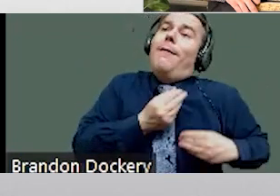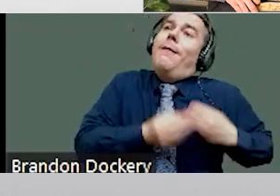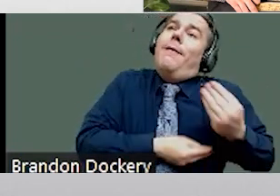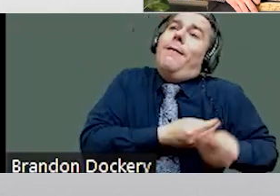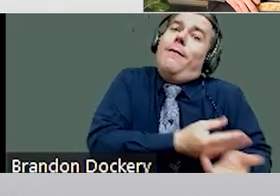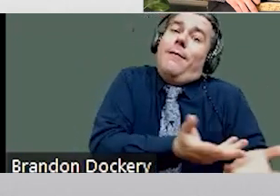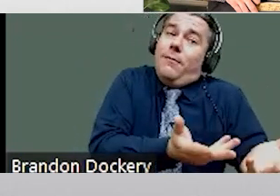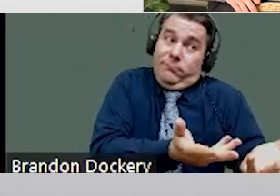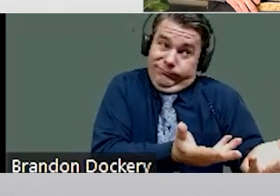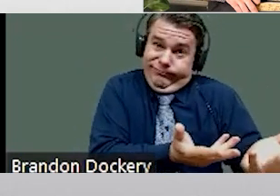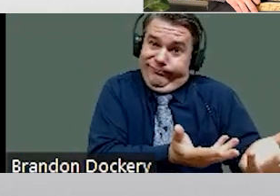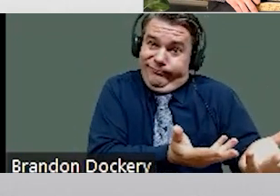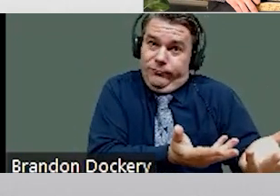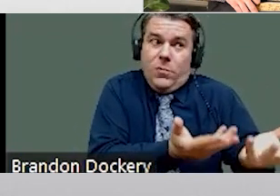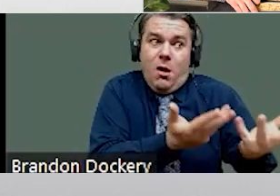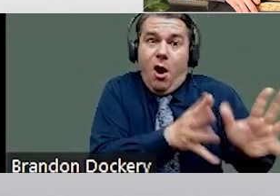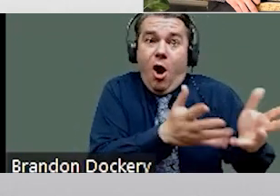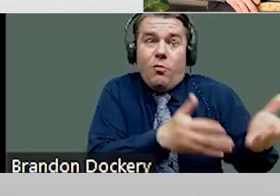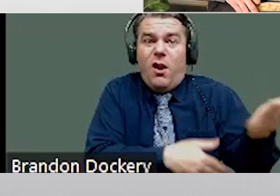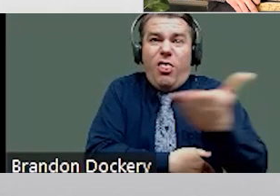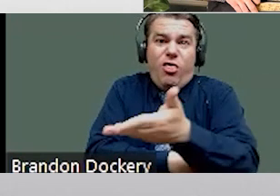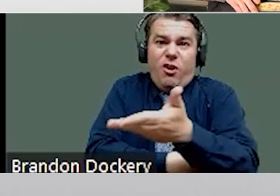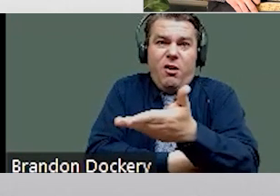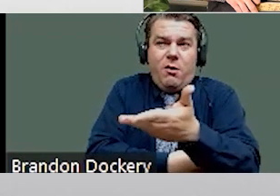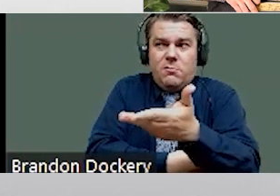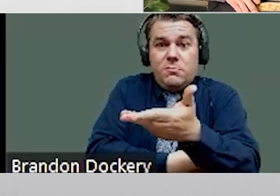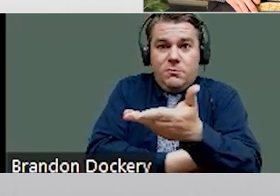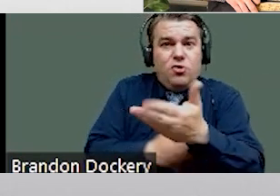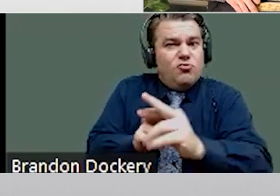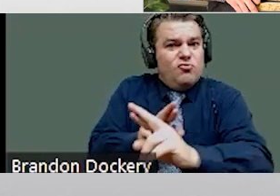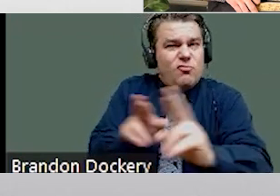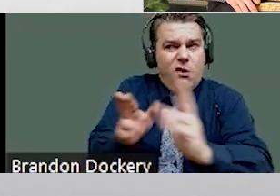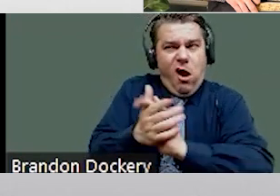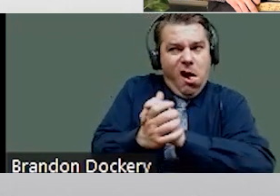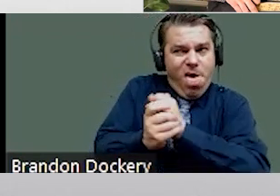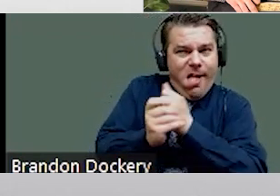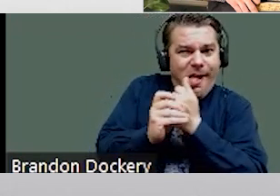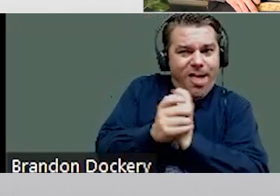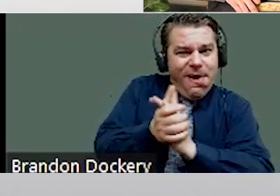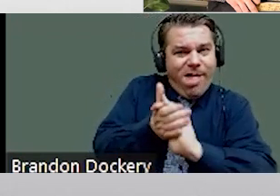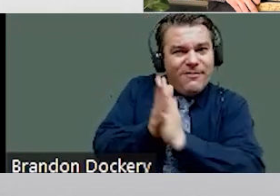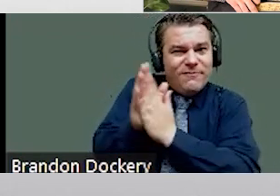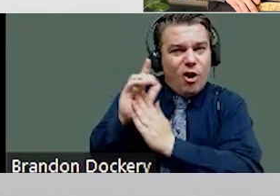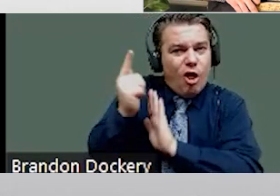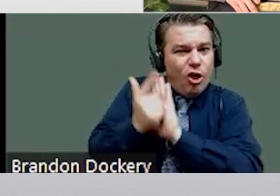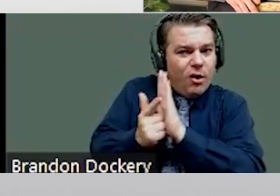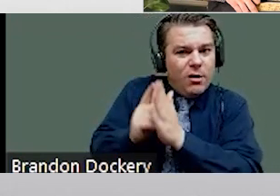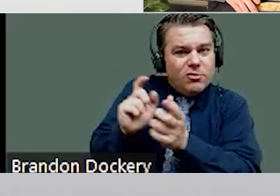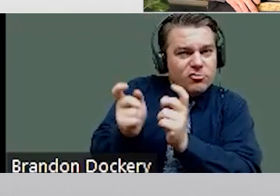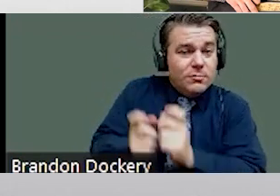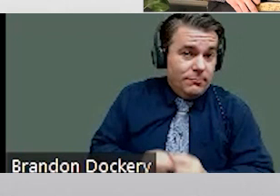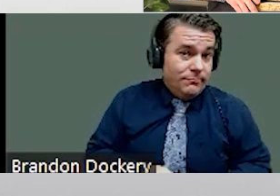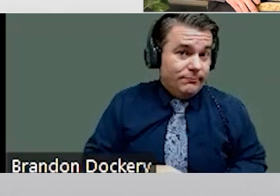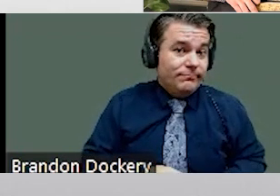benevolence, they're already at the table. They're already crafting this. And